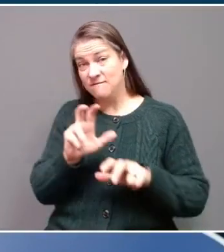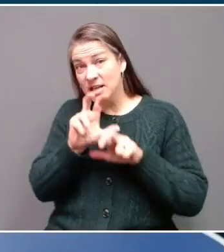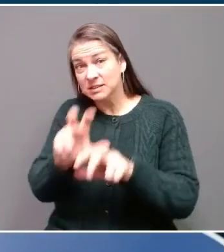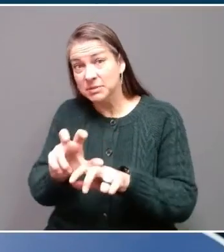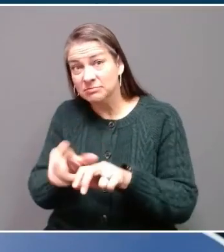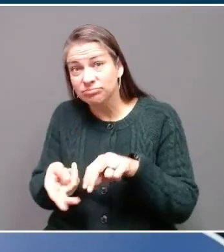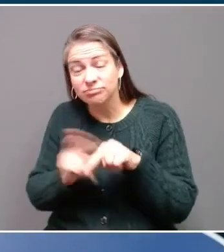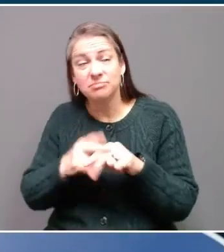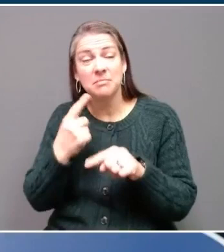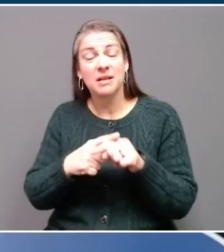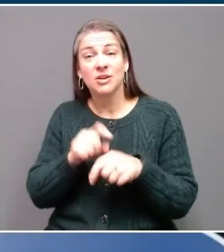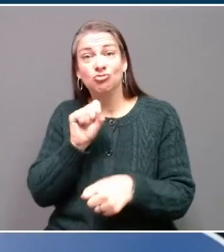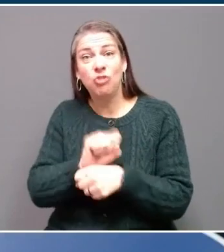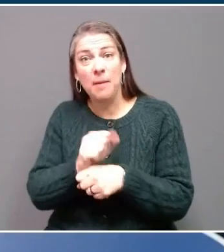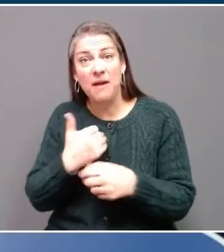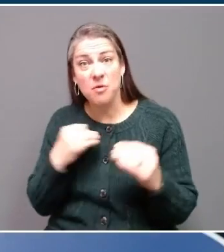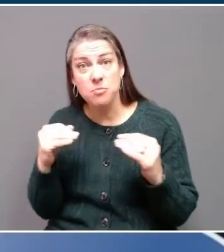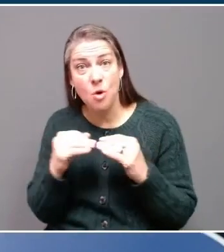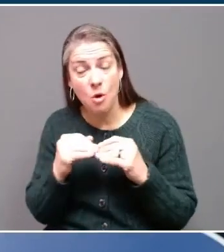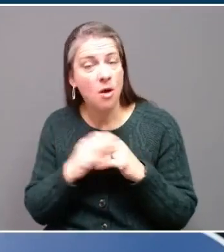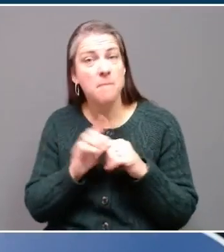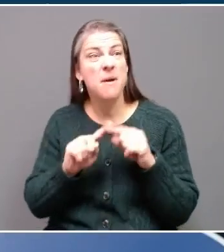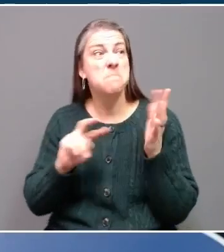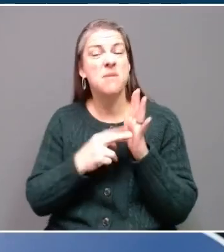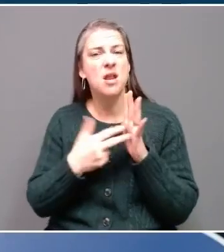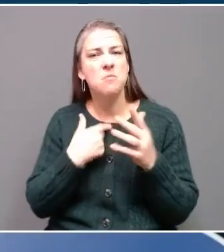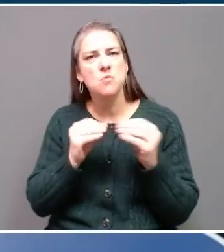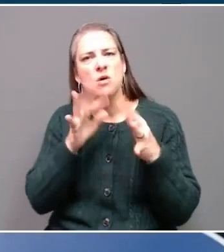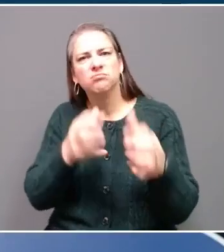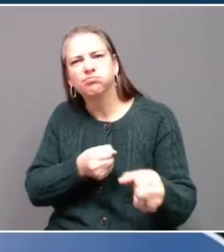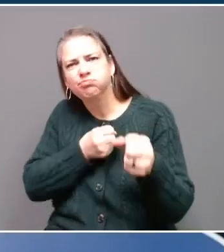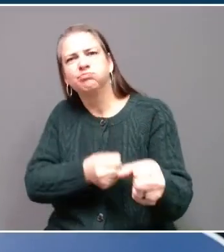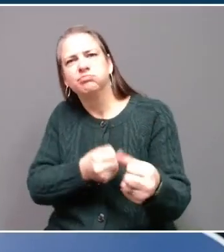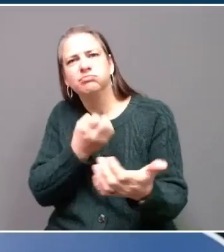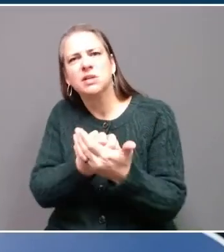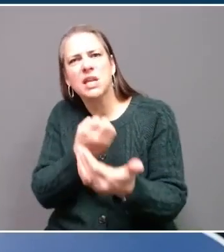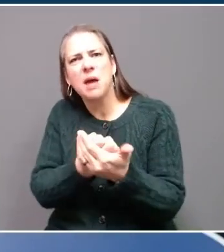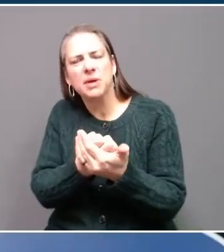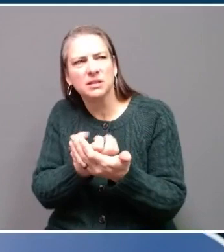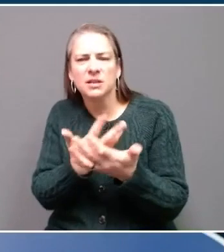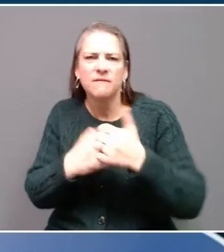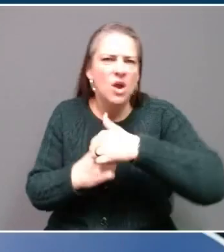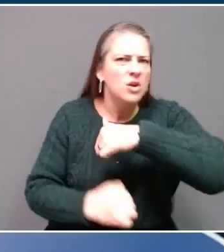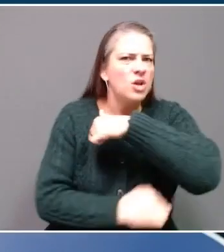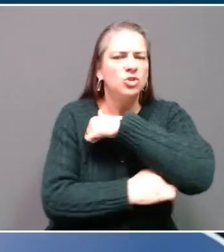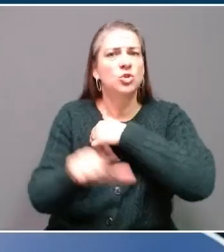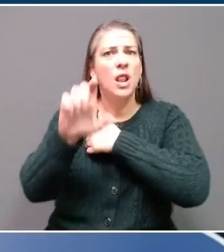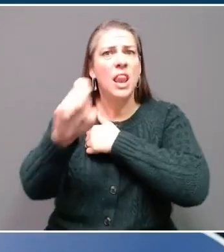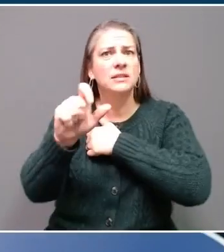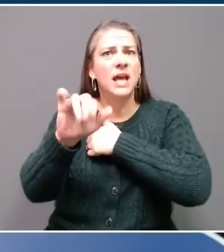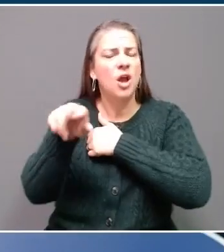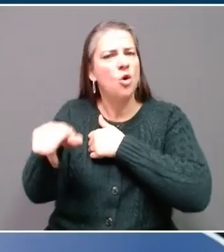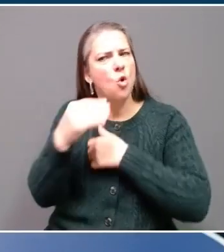because it means we are building an economic foundation that allows homegrown companies like Beshear to thrive right here in the